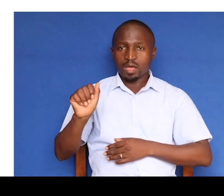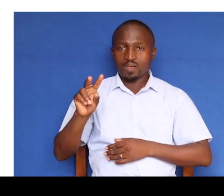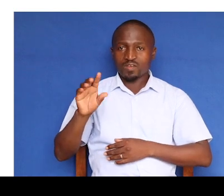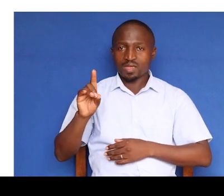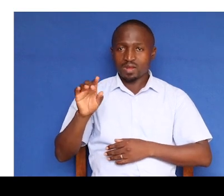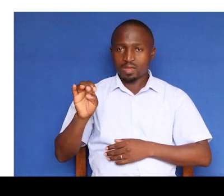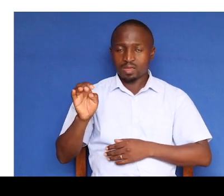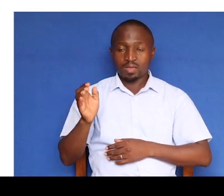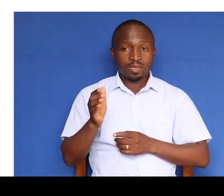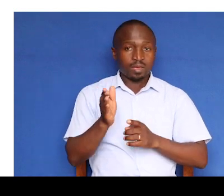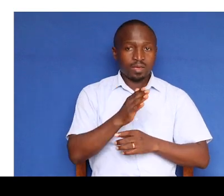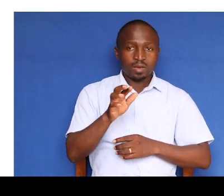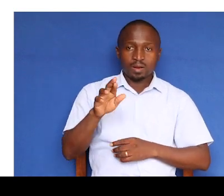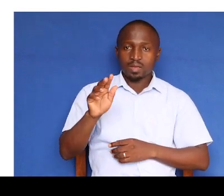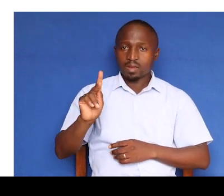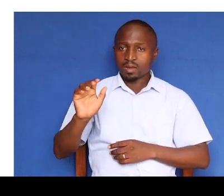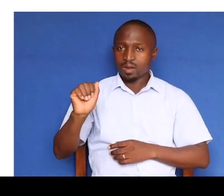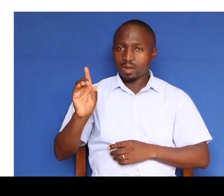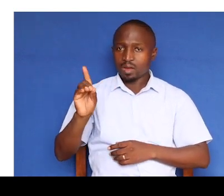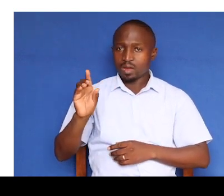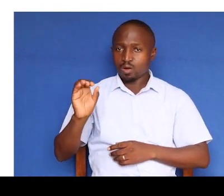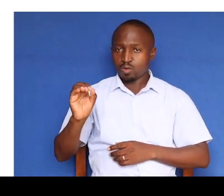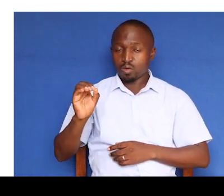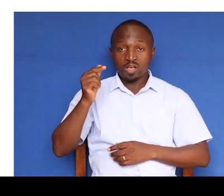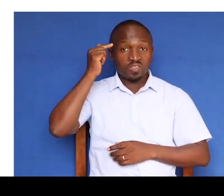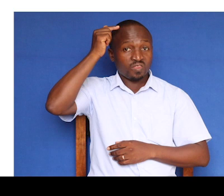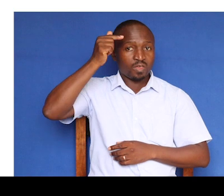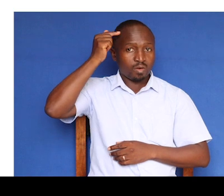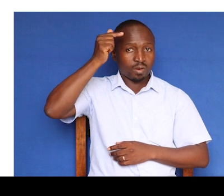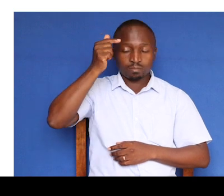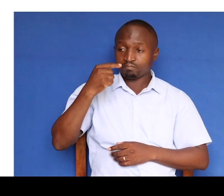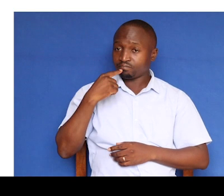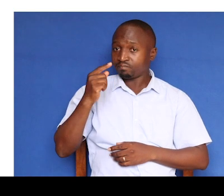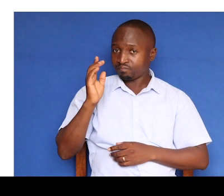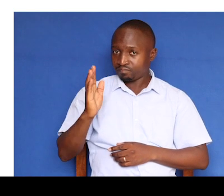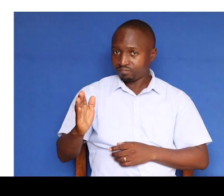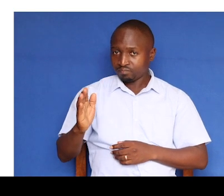According to David Ricardo theory of comparative advantage, states that